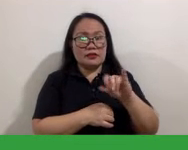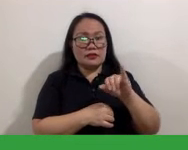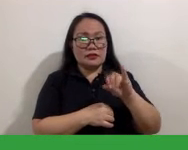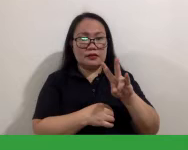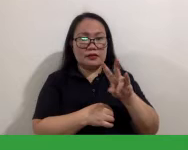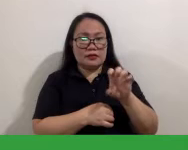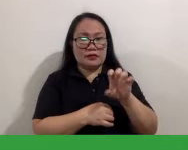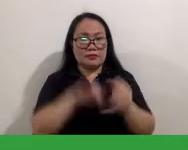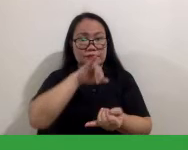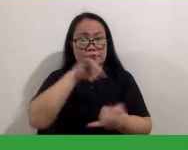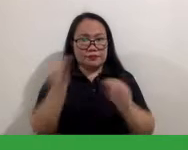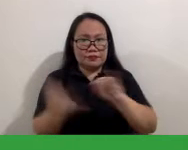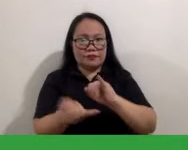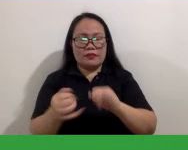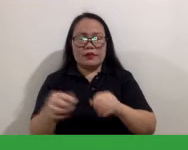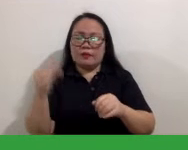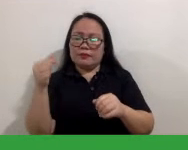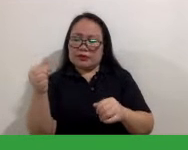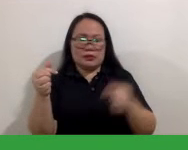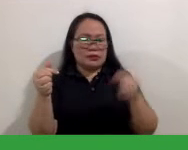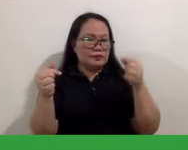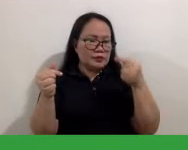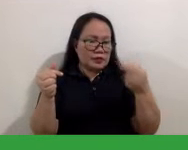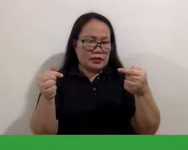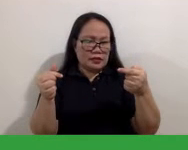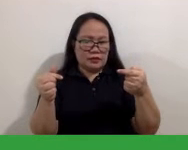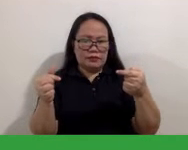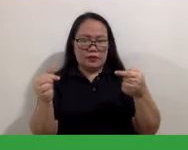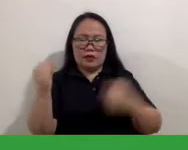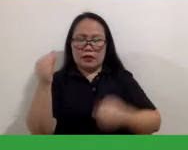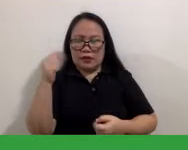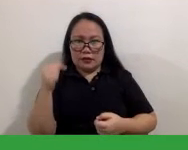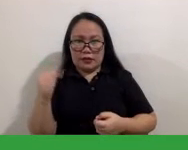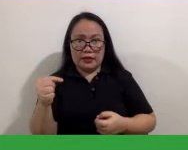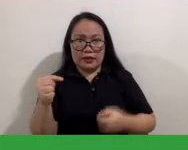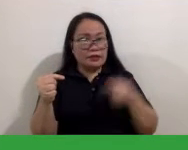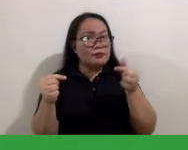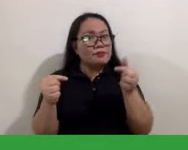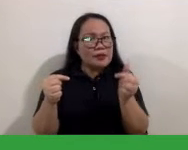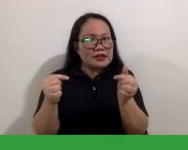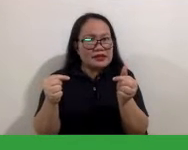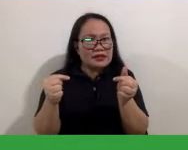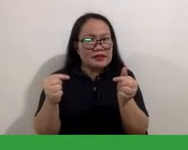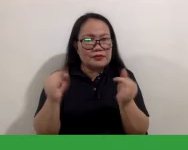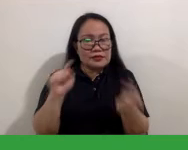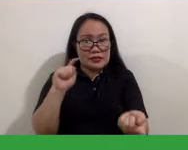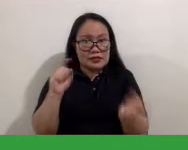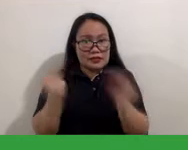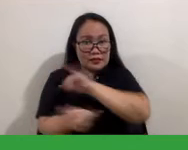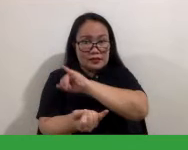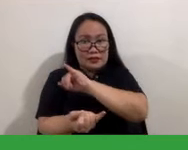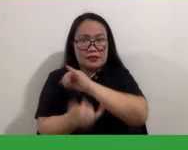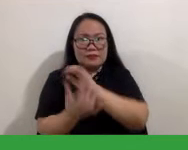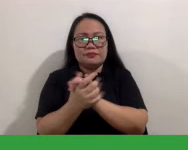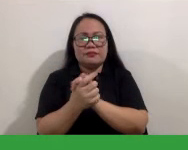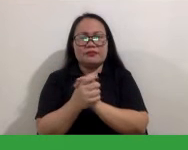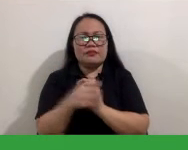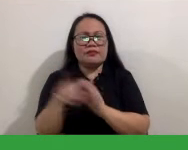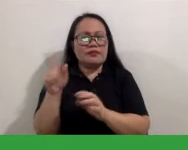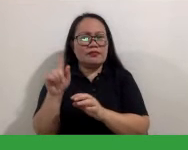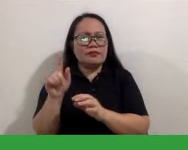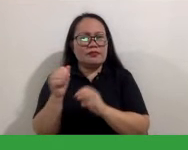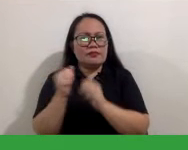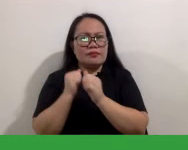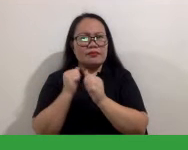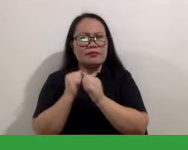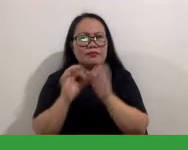means positive, negative, negative, positive. Or this is the opposite. Now, anong sinasabi ng additive inverse